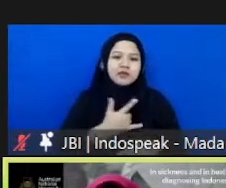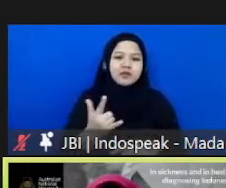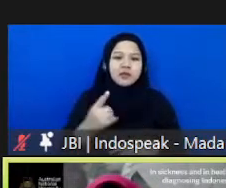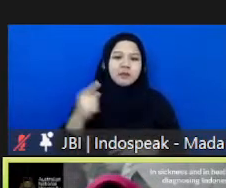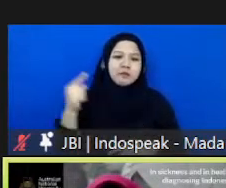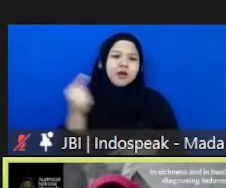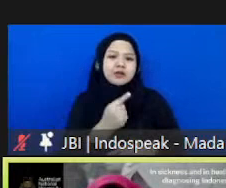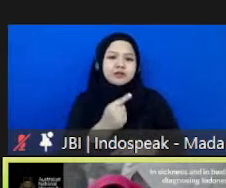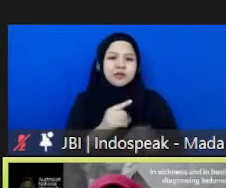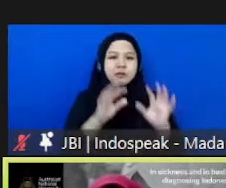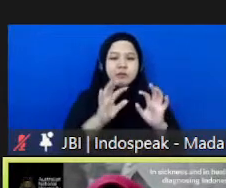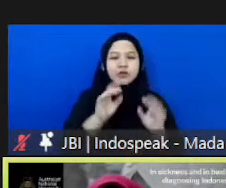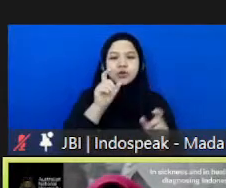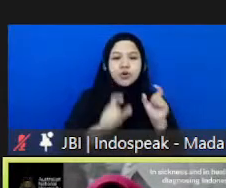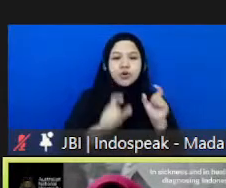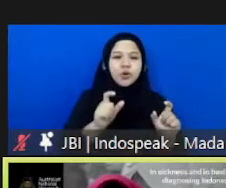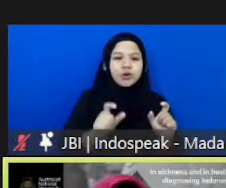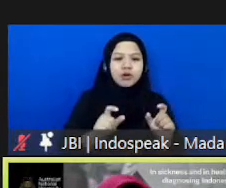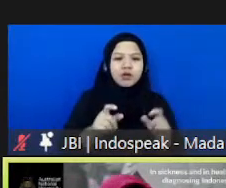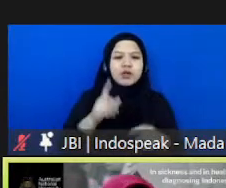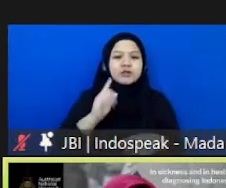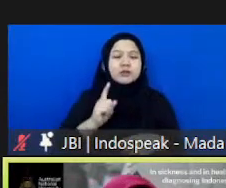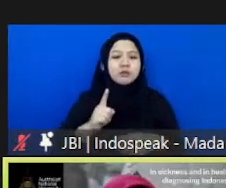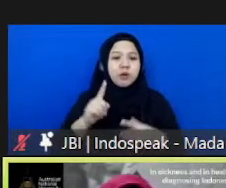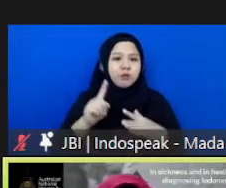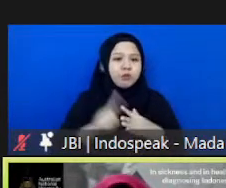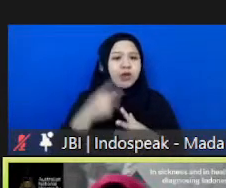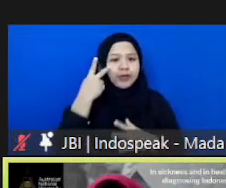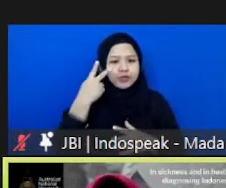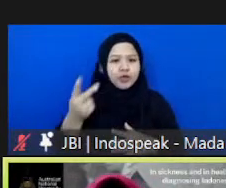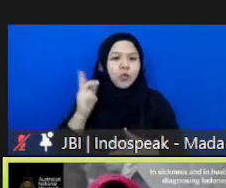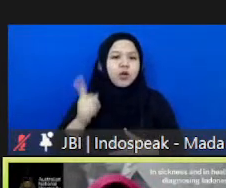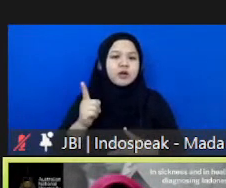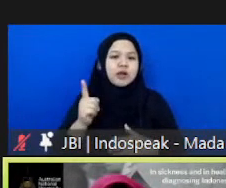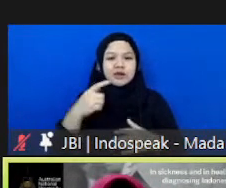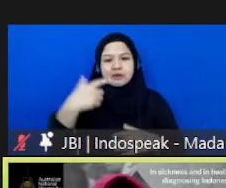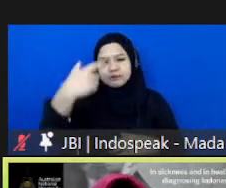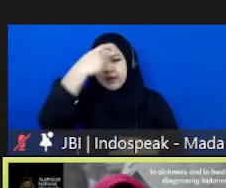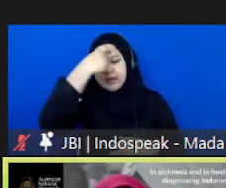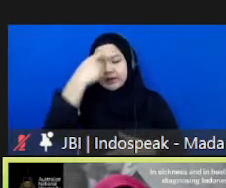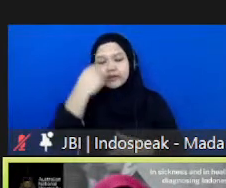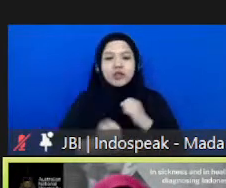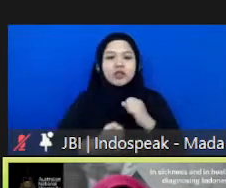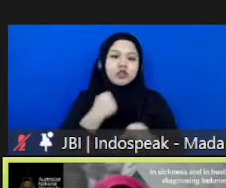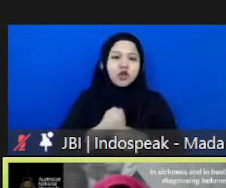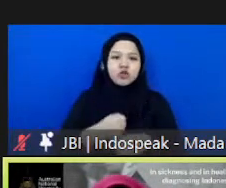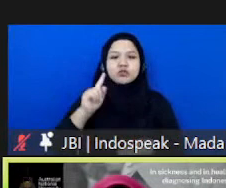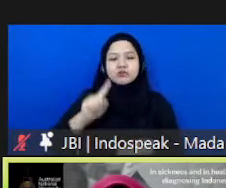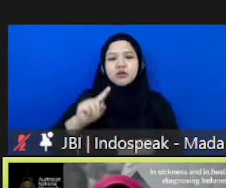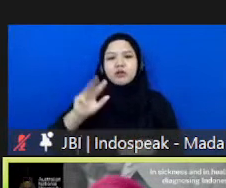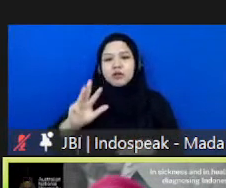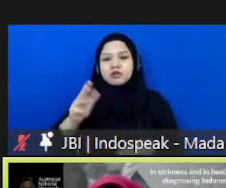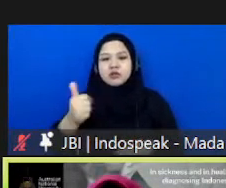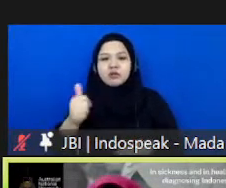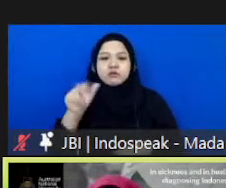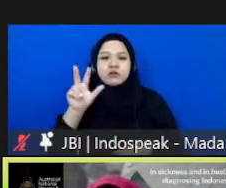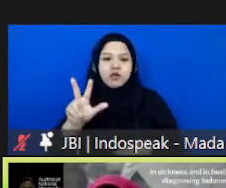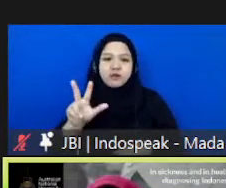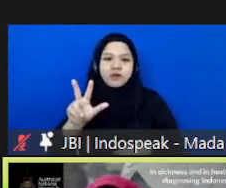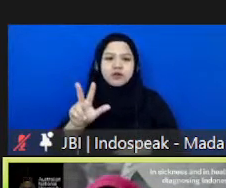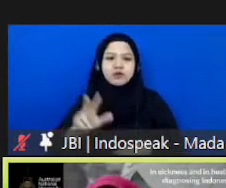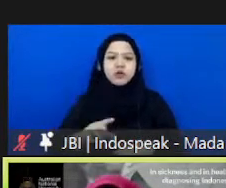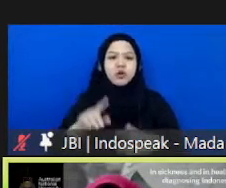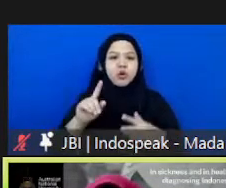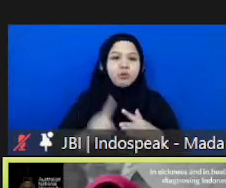in 1968, and since then it has been escalating with several peaks. To control